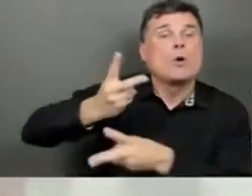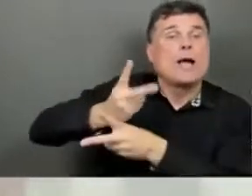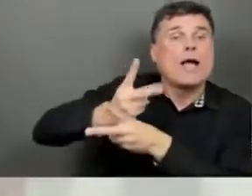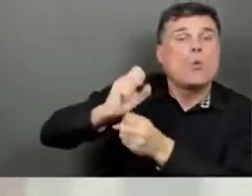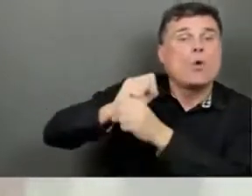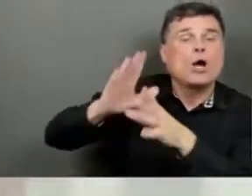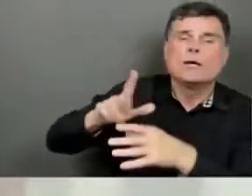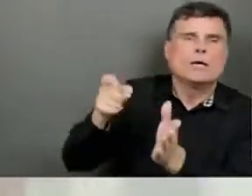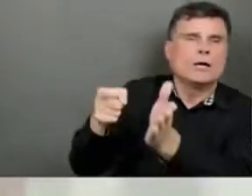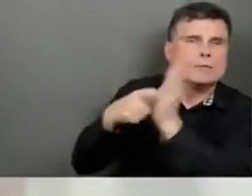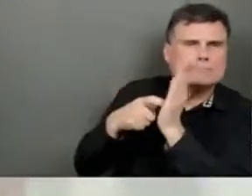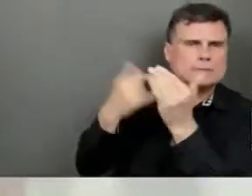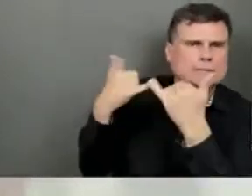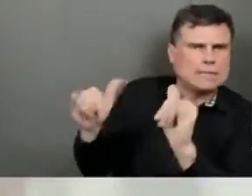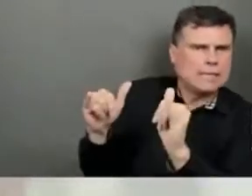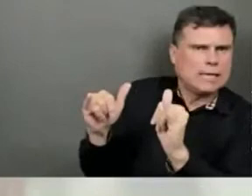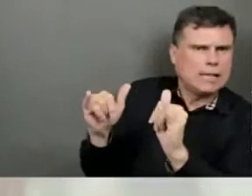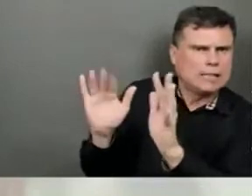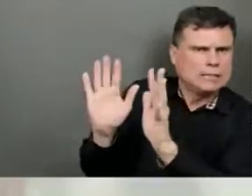about the first one first.